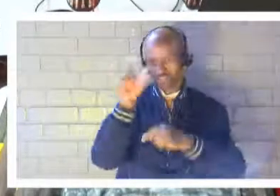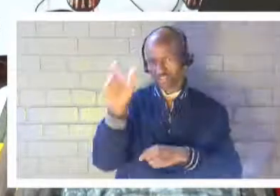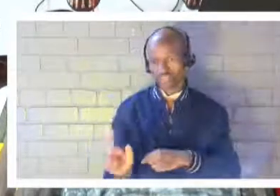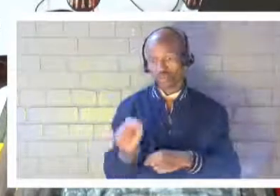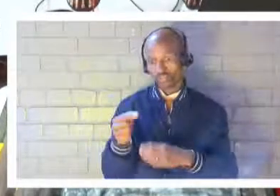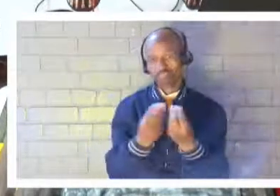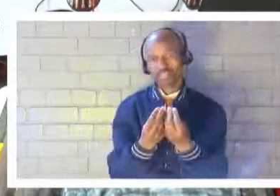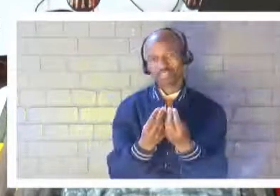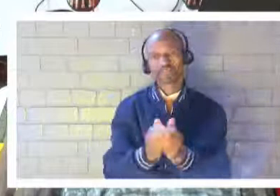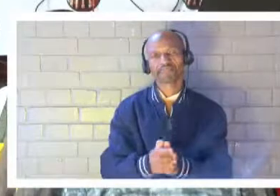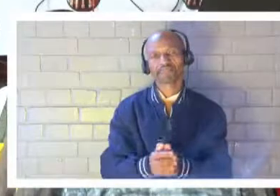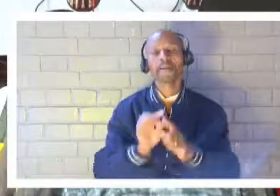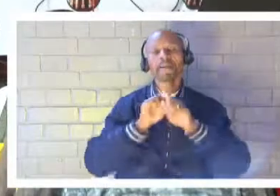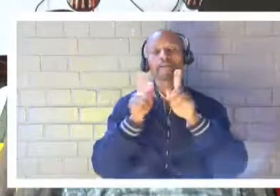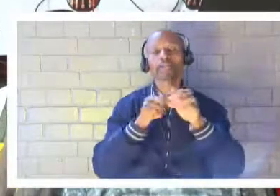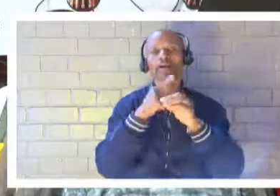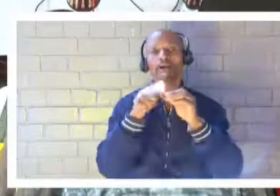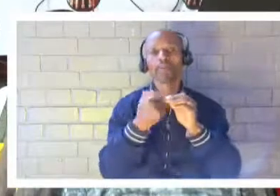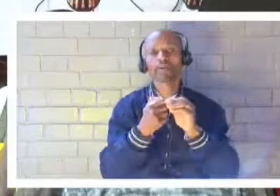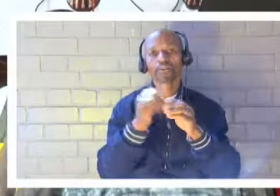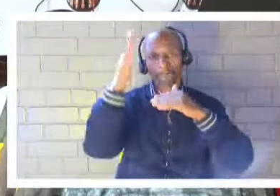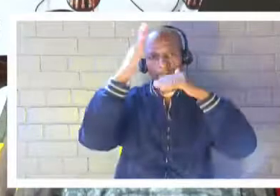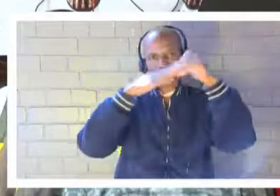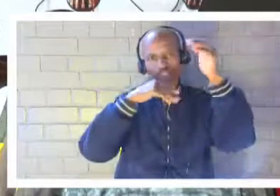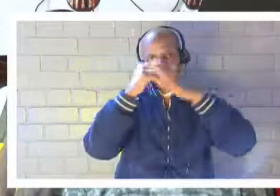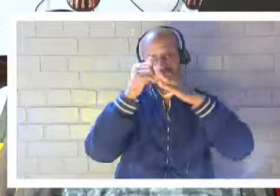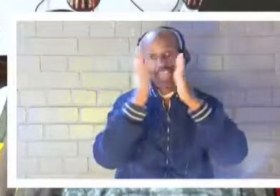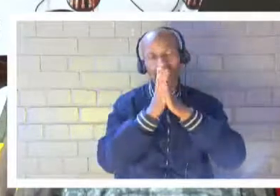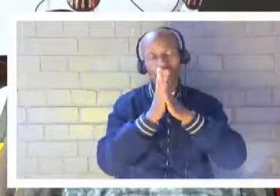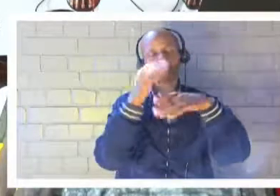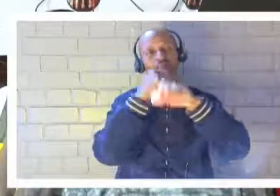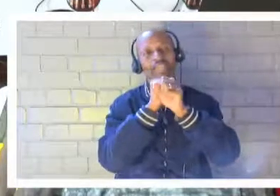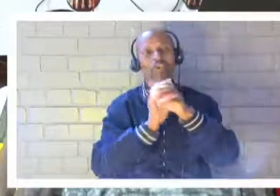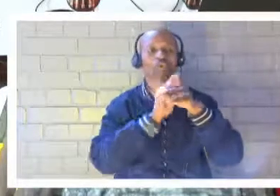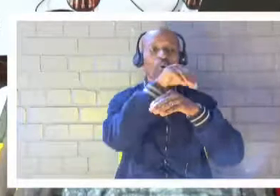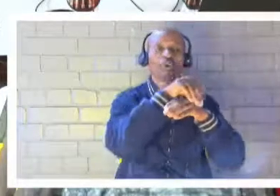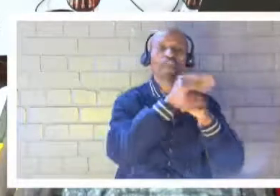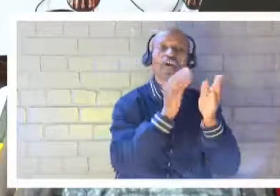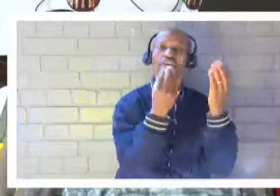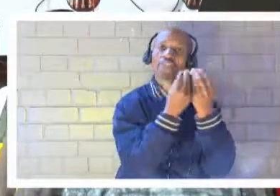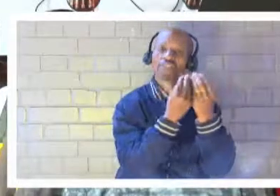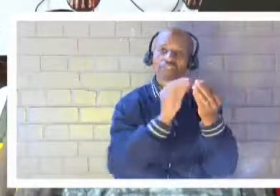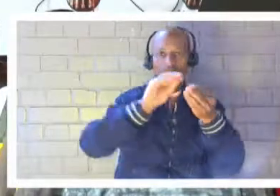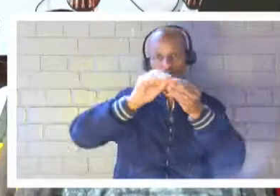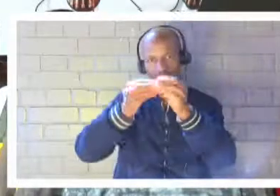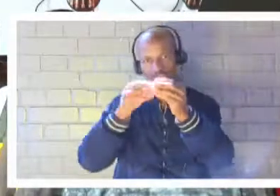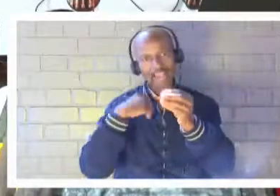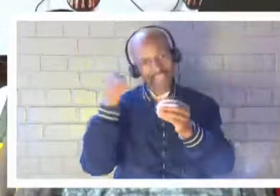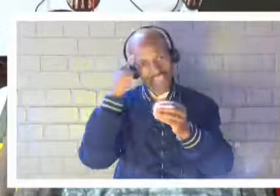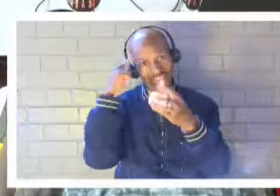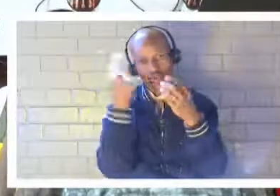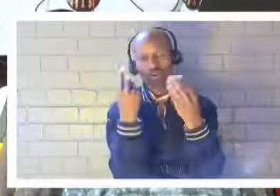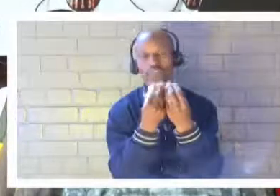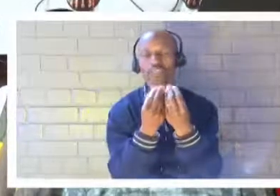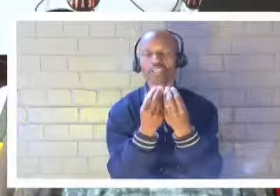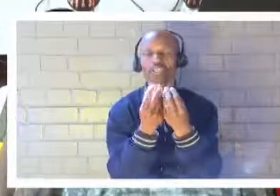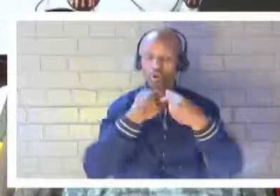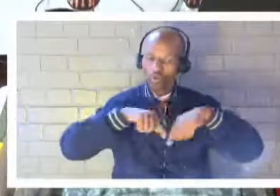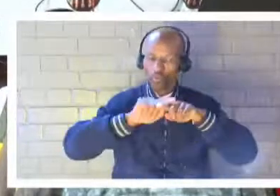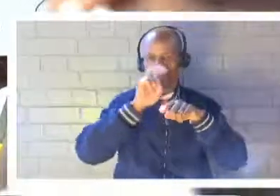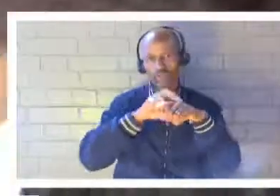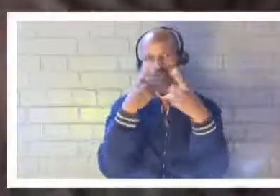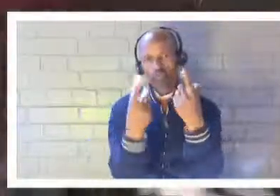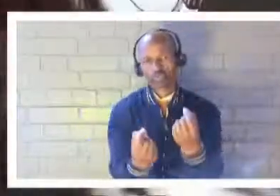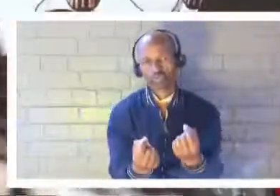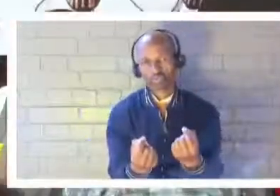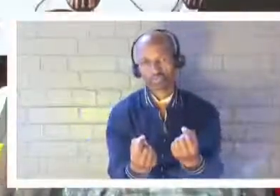on those fields. But in terms of building and overall maintenance, I think the only thing that we need to do